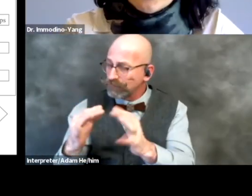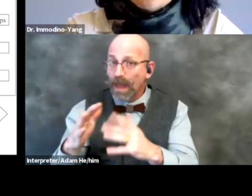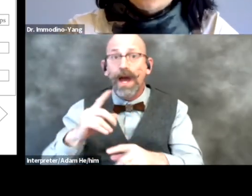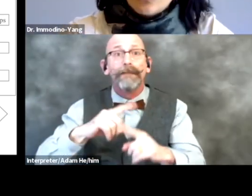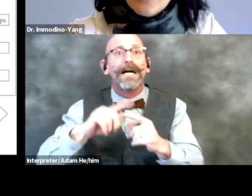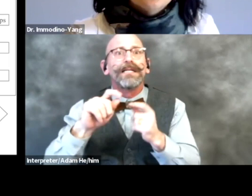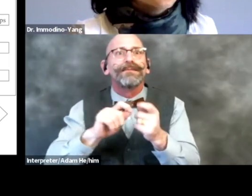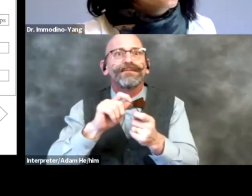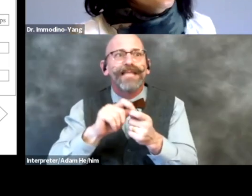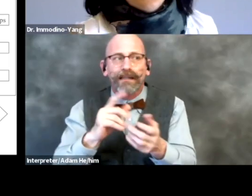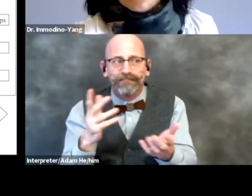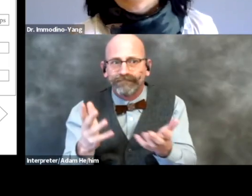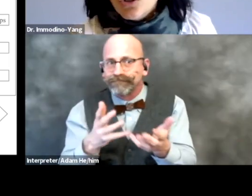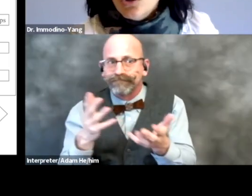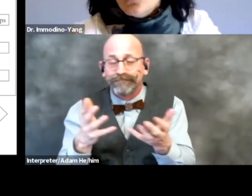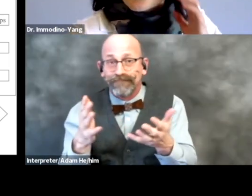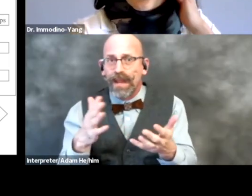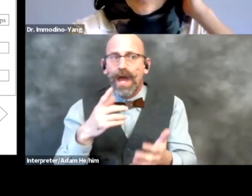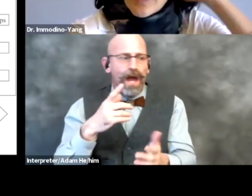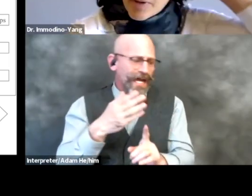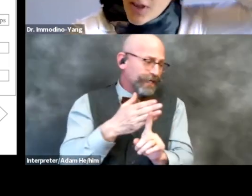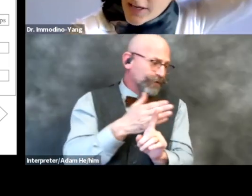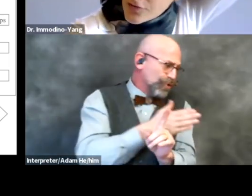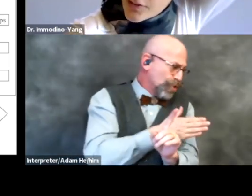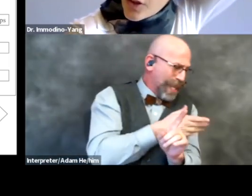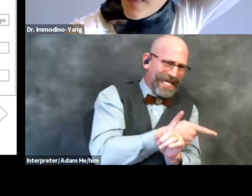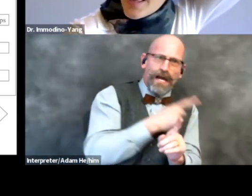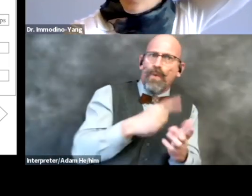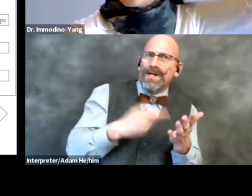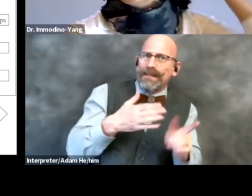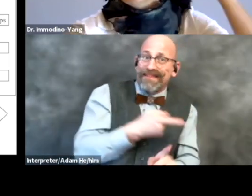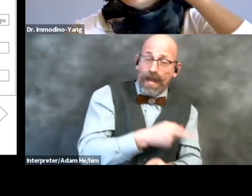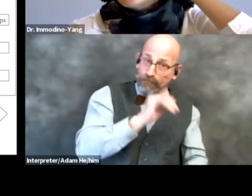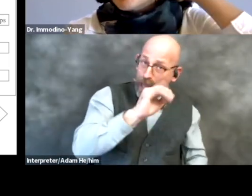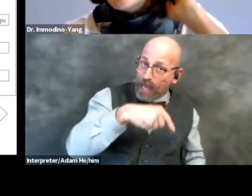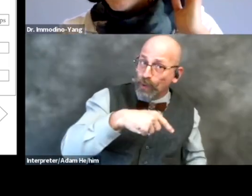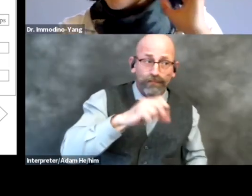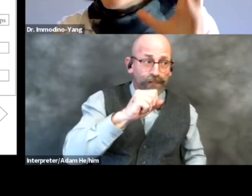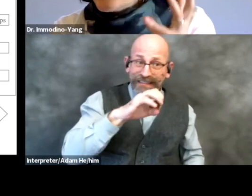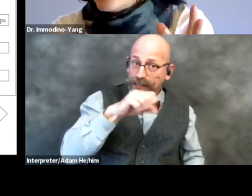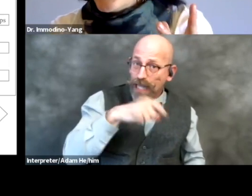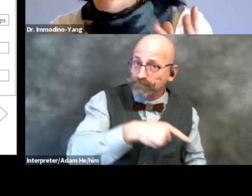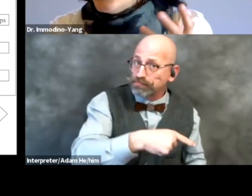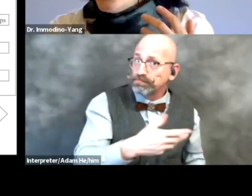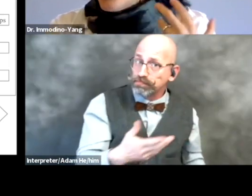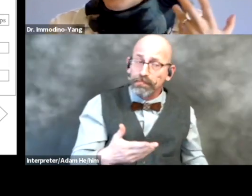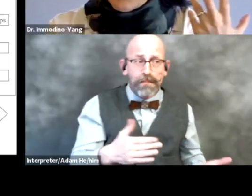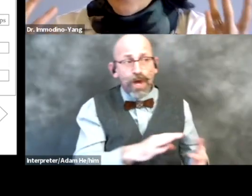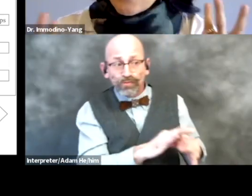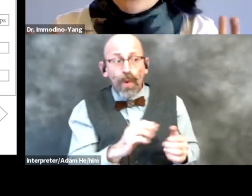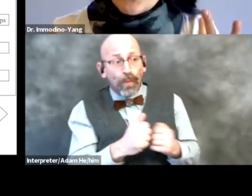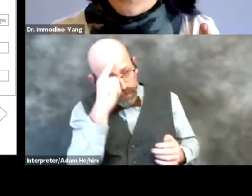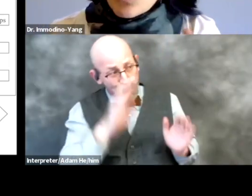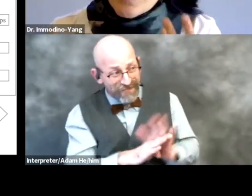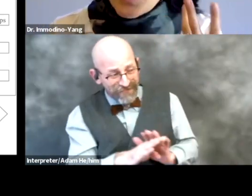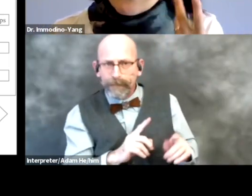it. Earlier in childhood, IQ and socioeconomic status and things like that are associated with brain development. At this point,